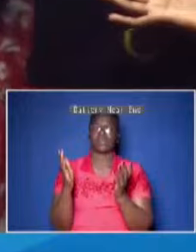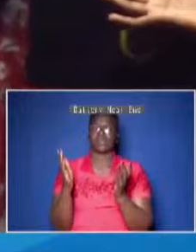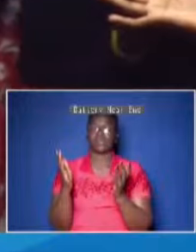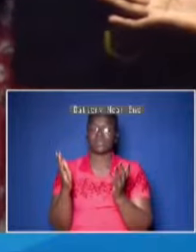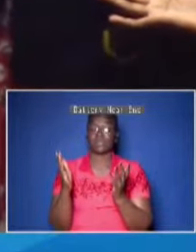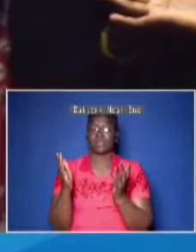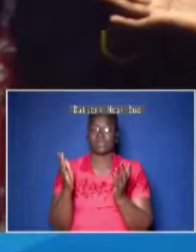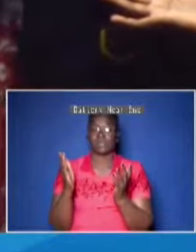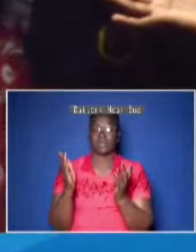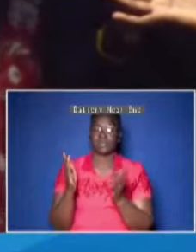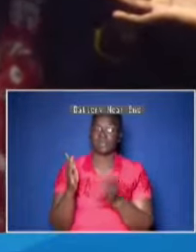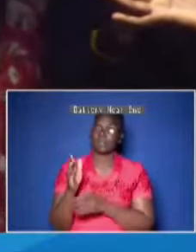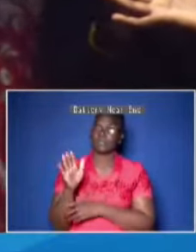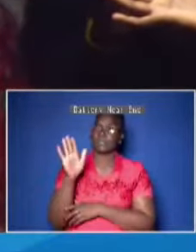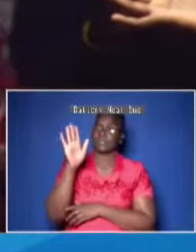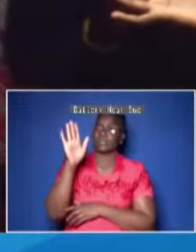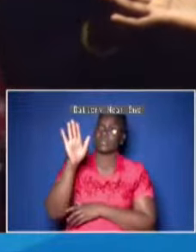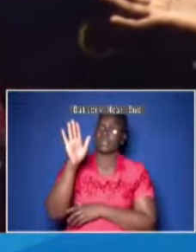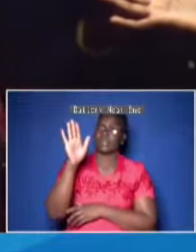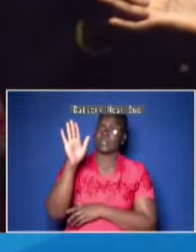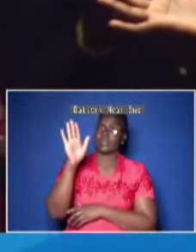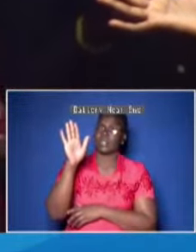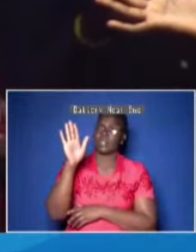Jesus your